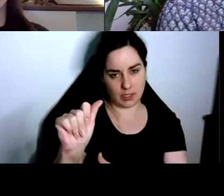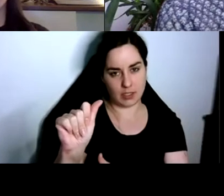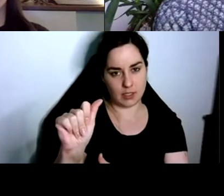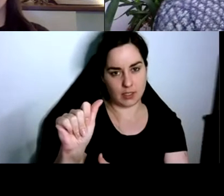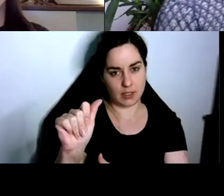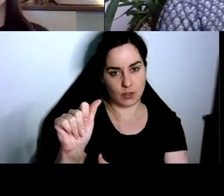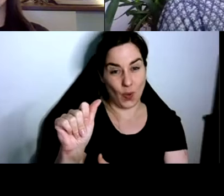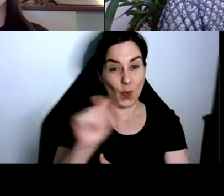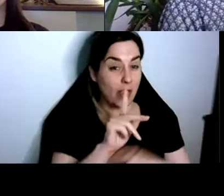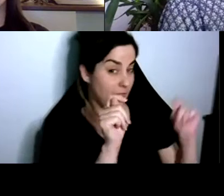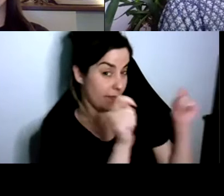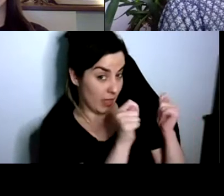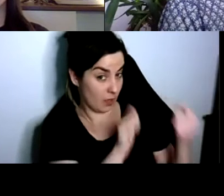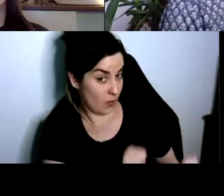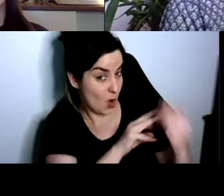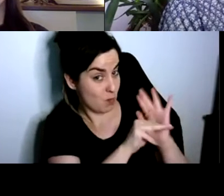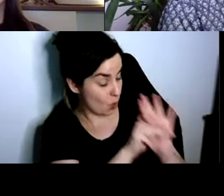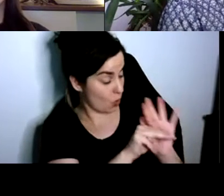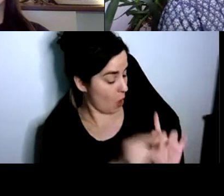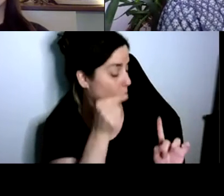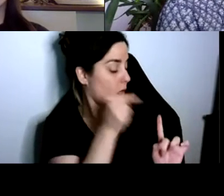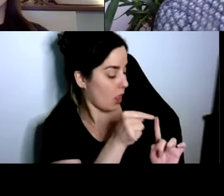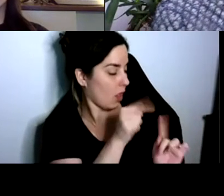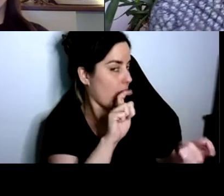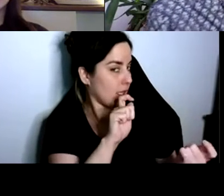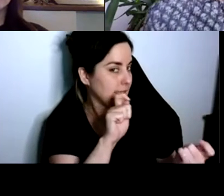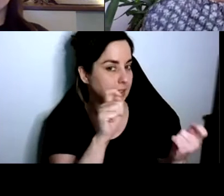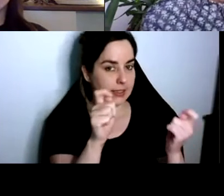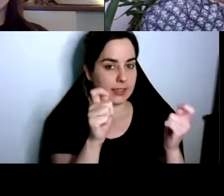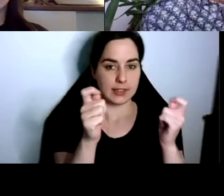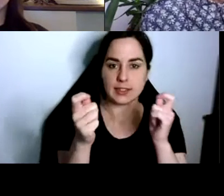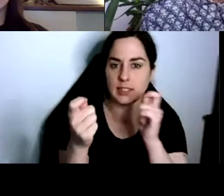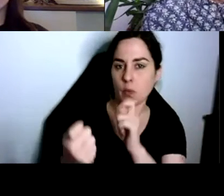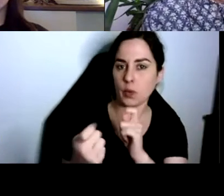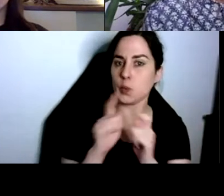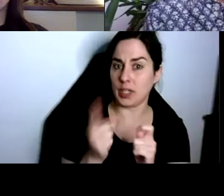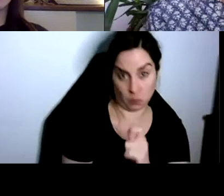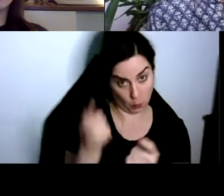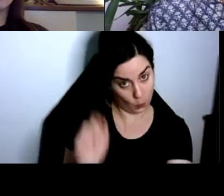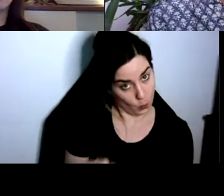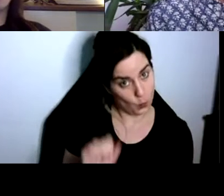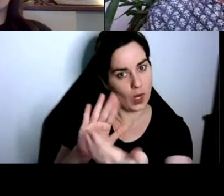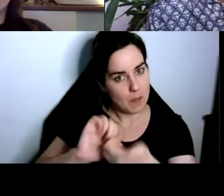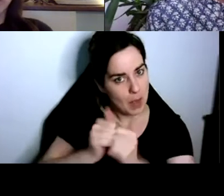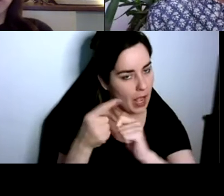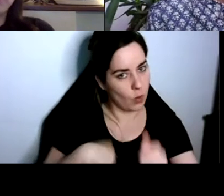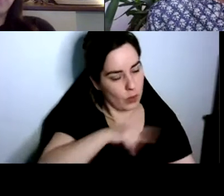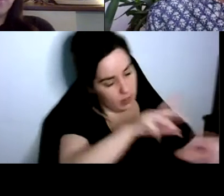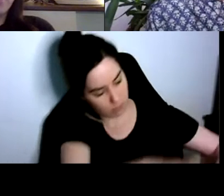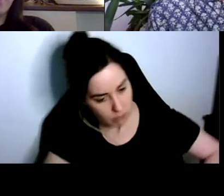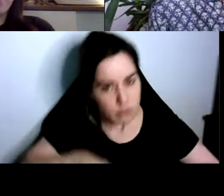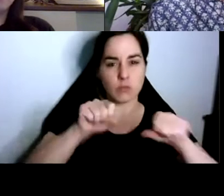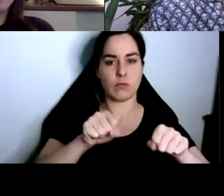was actually one of those kind of ways that we took this on.